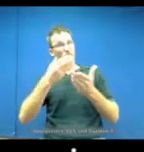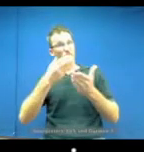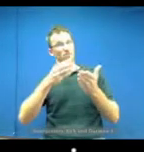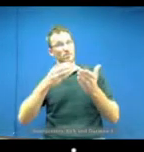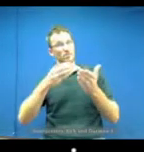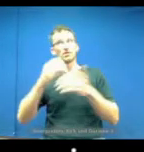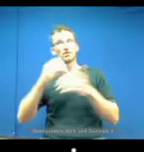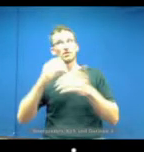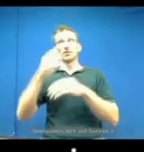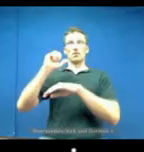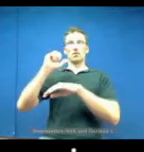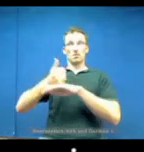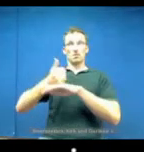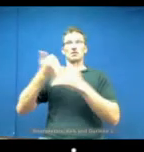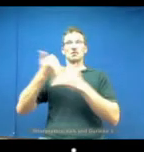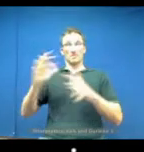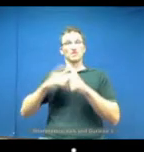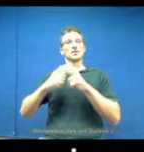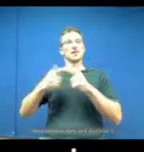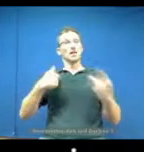order.